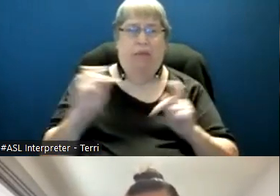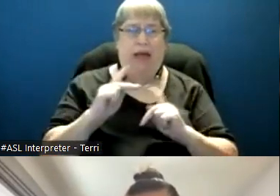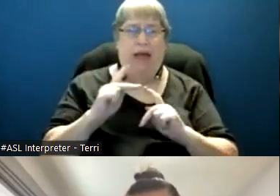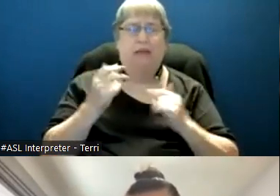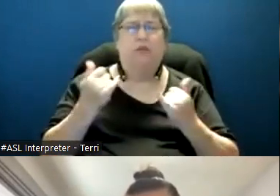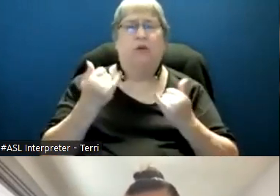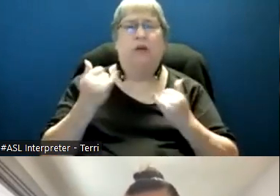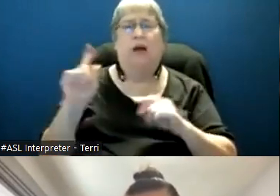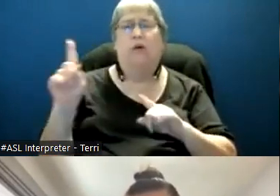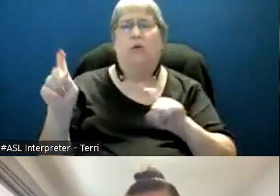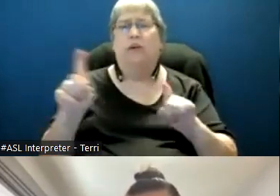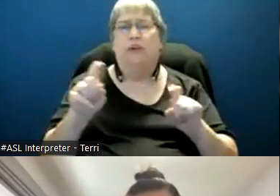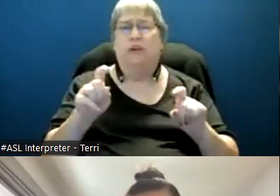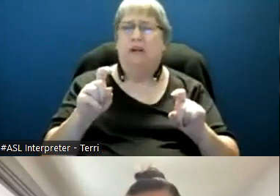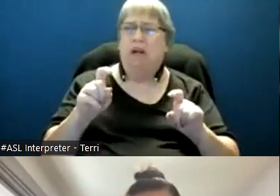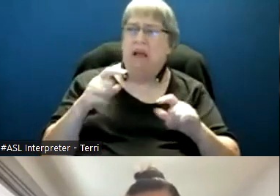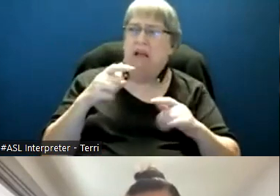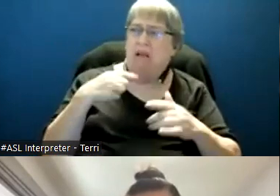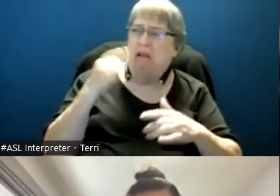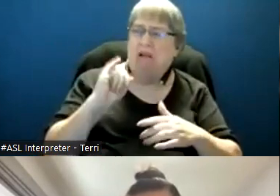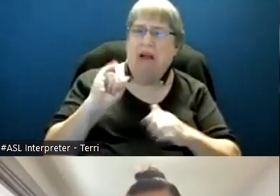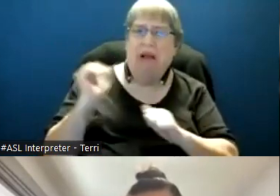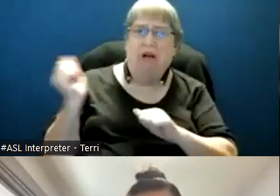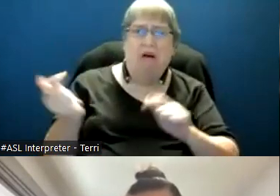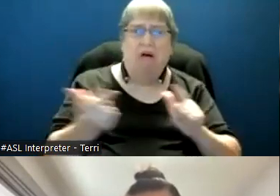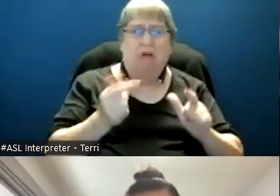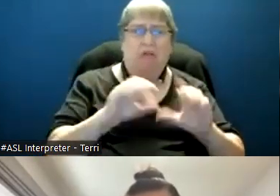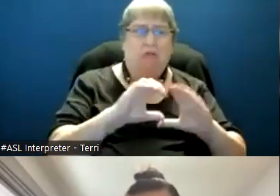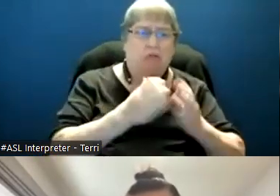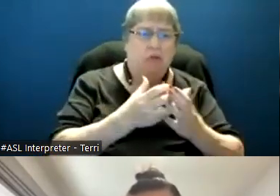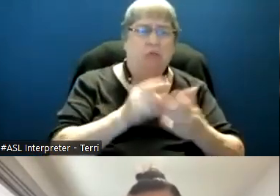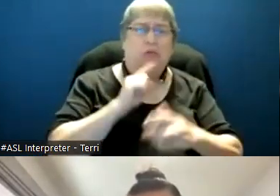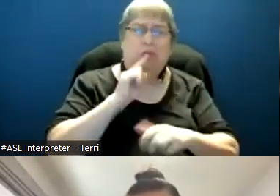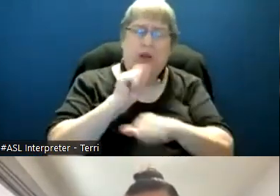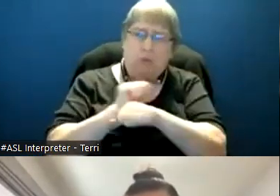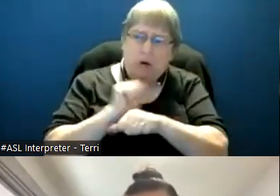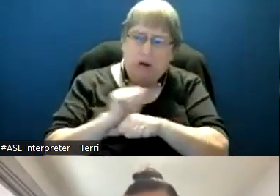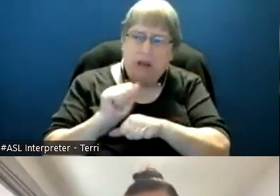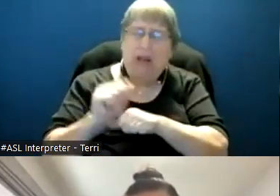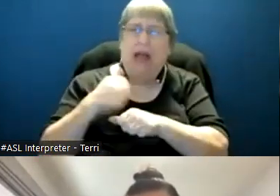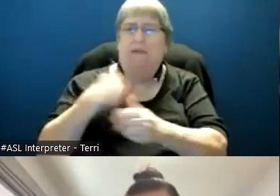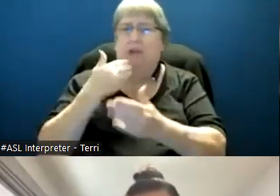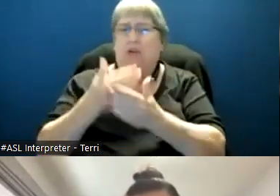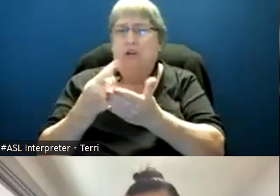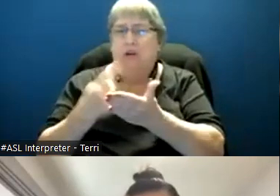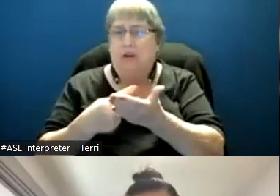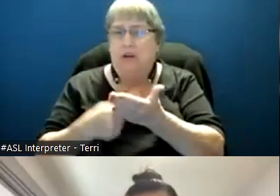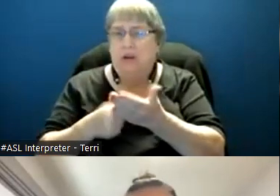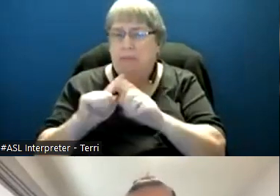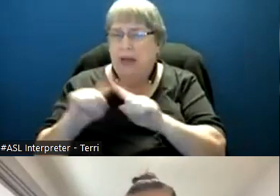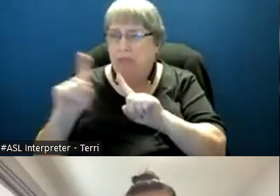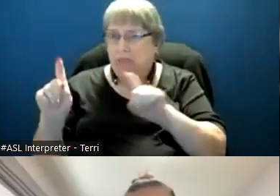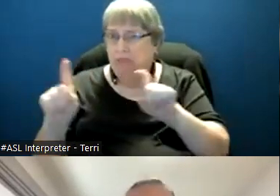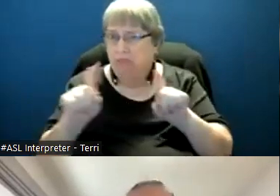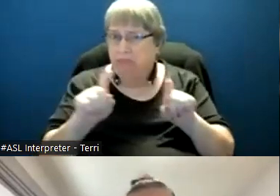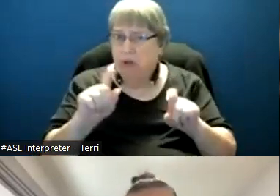It seemed like all the groups were doing good work and had some great conversations. Did you need more time? Would you like more